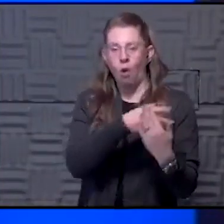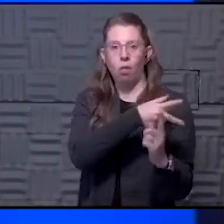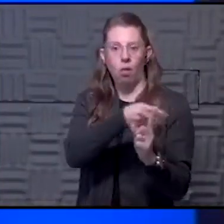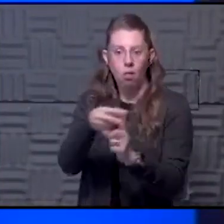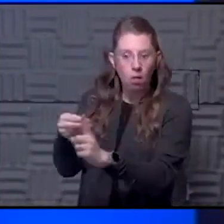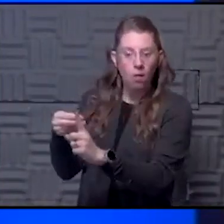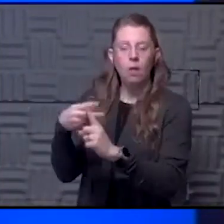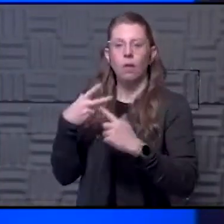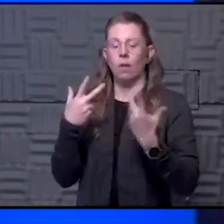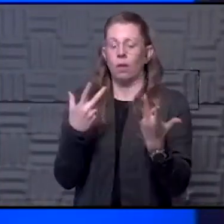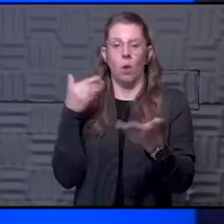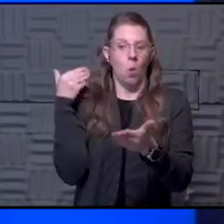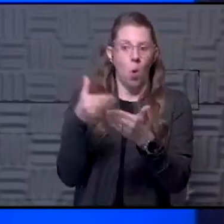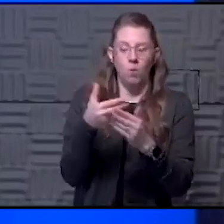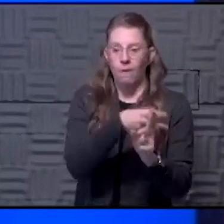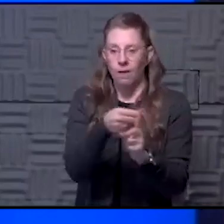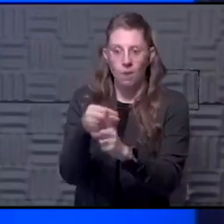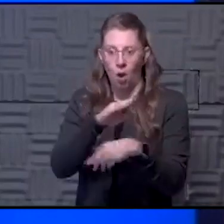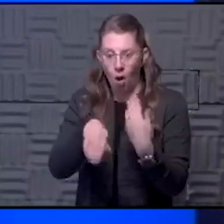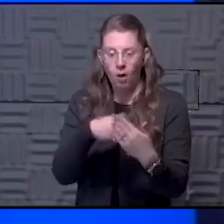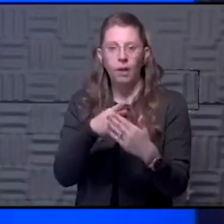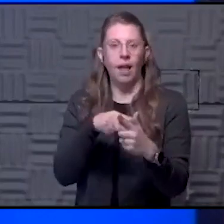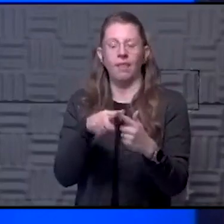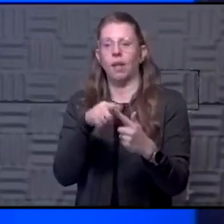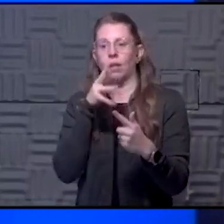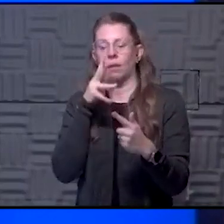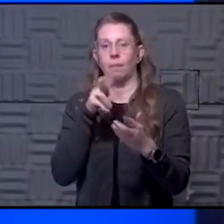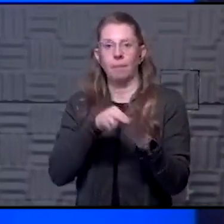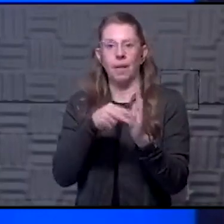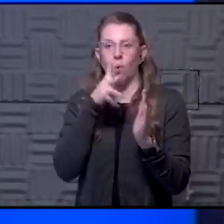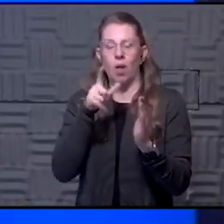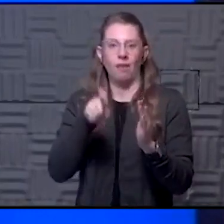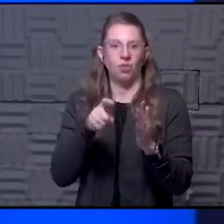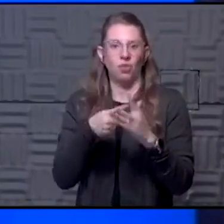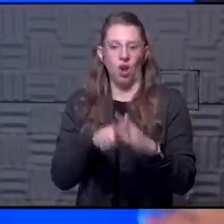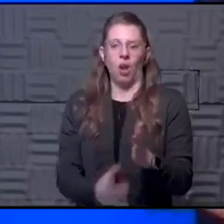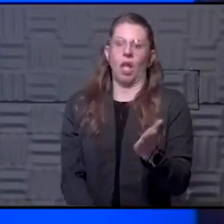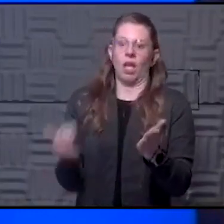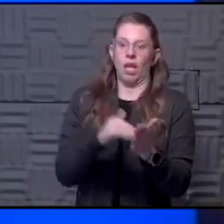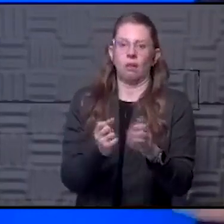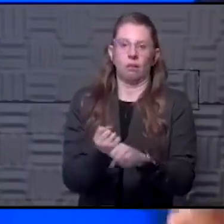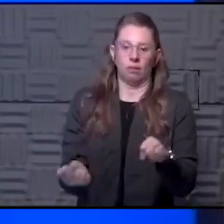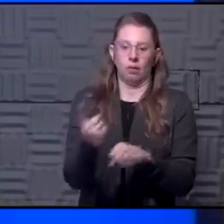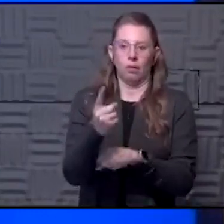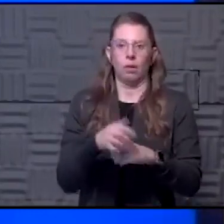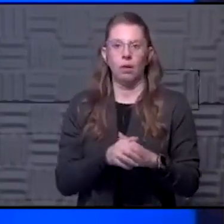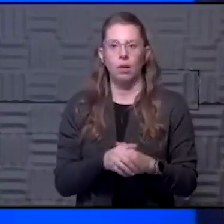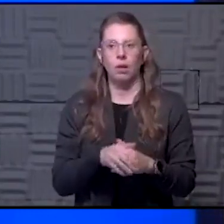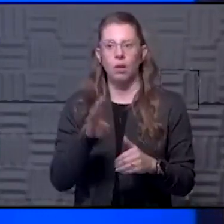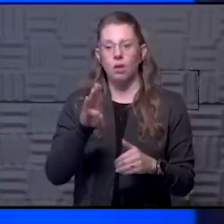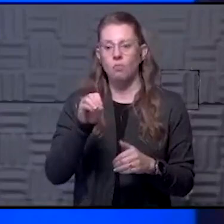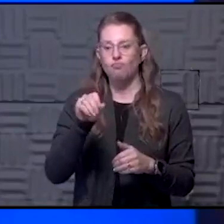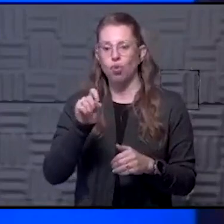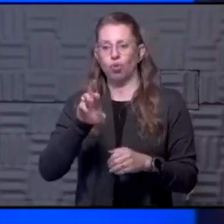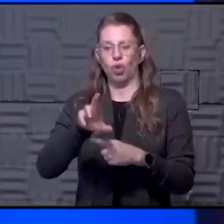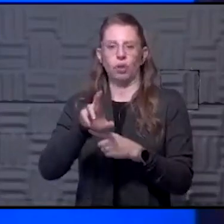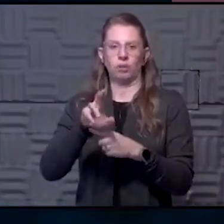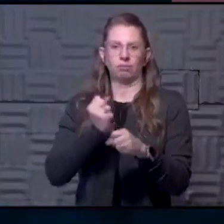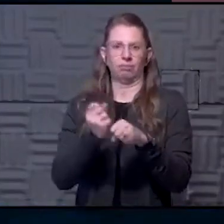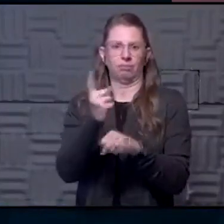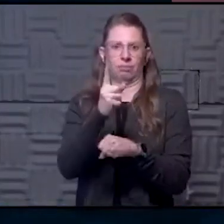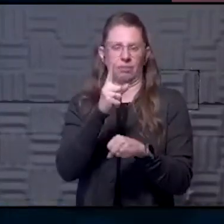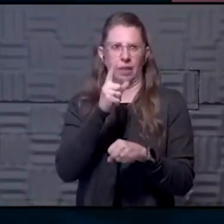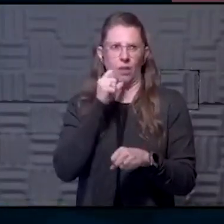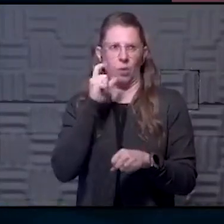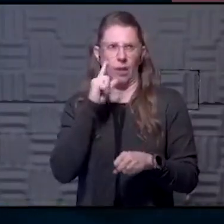anywhere close to vaccination, we're going to have to turn right around and start doing another shot in a year. So I think that'll happen. We'll have to do a booster in a year anyway. So,